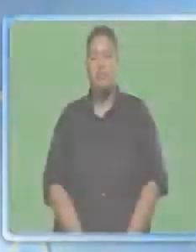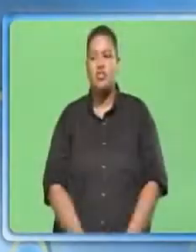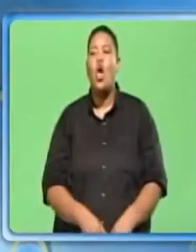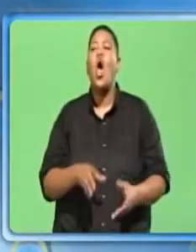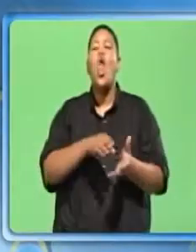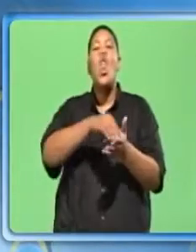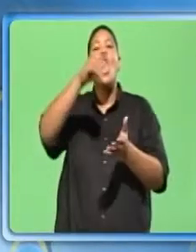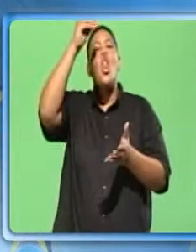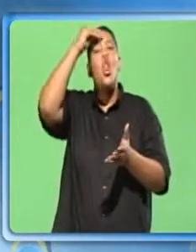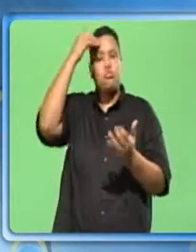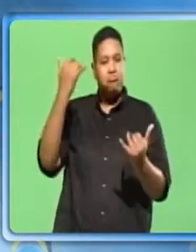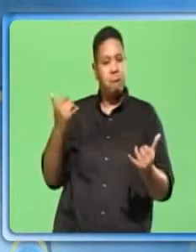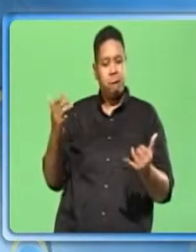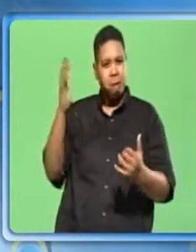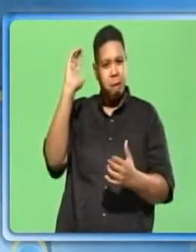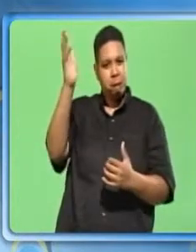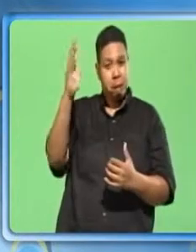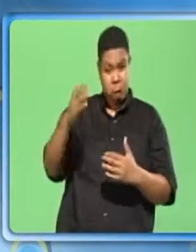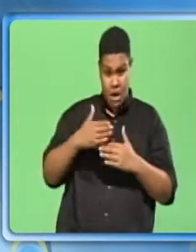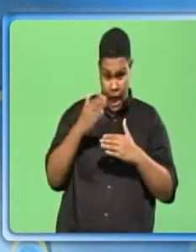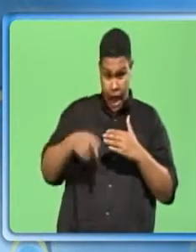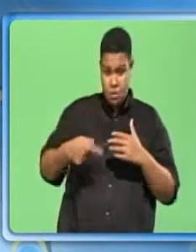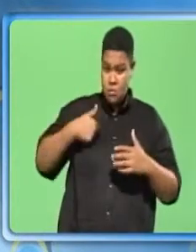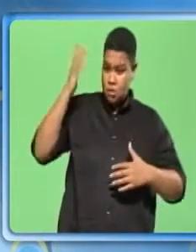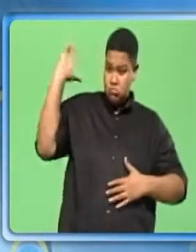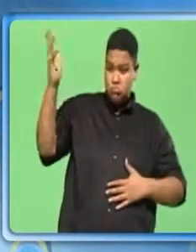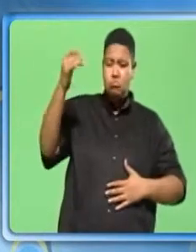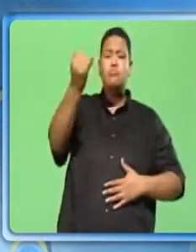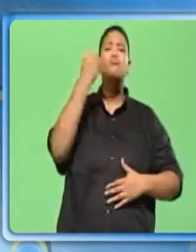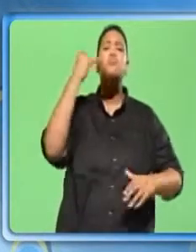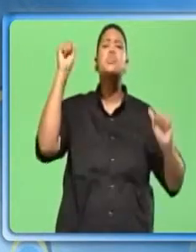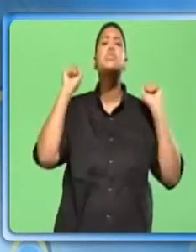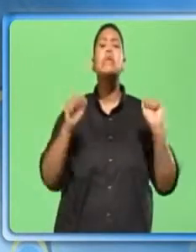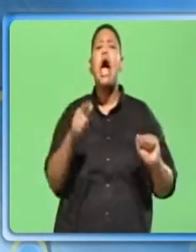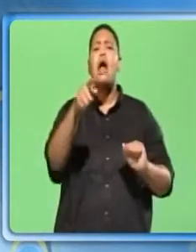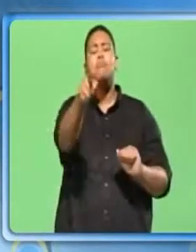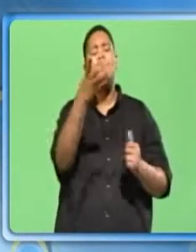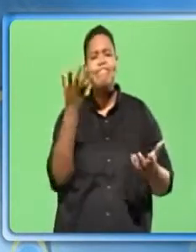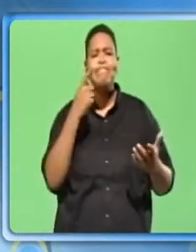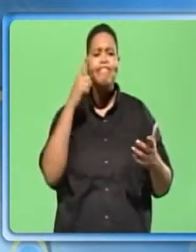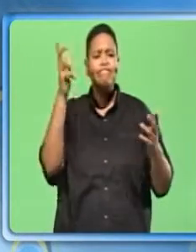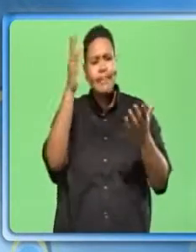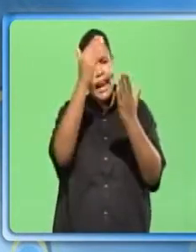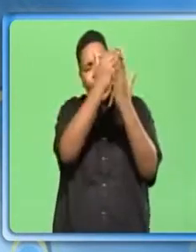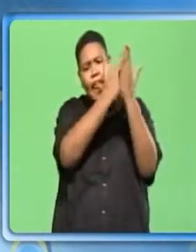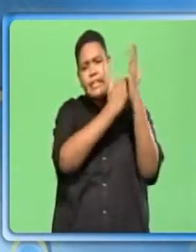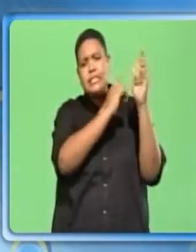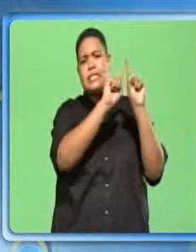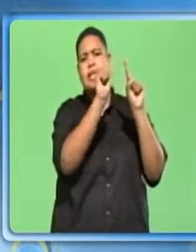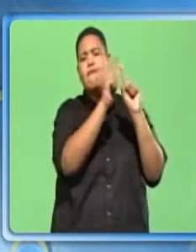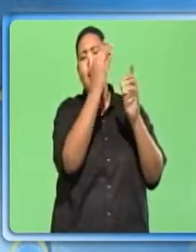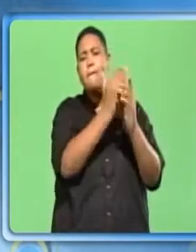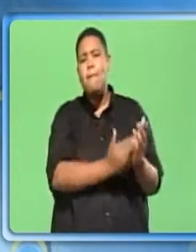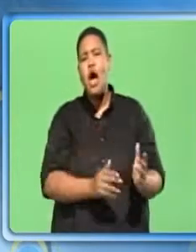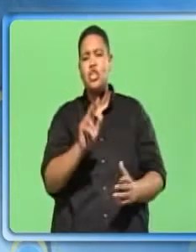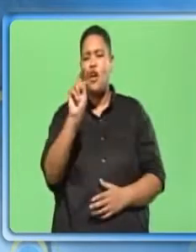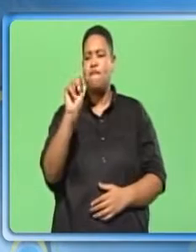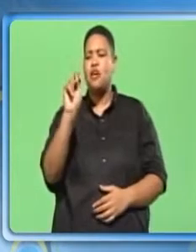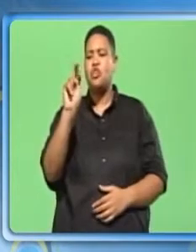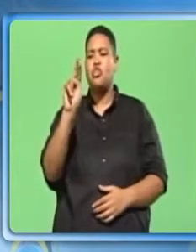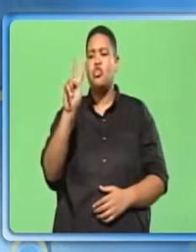Learning outcomes. At the end of this section, you should be able to list the different parts of a nerve